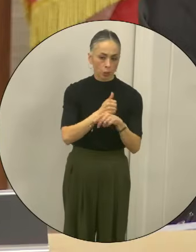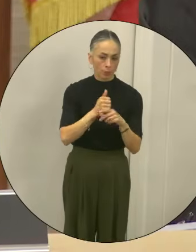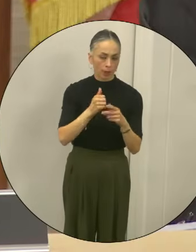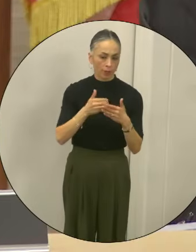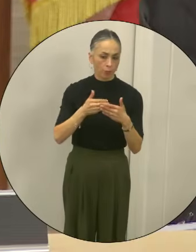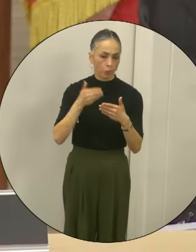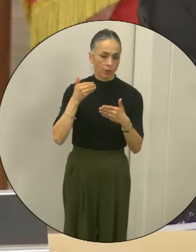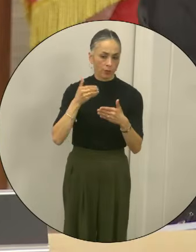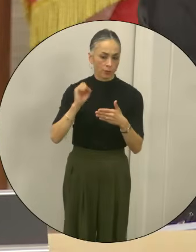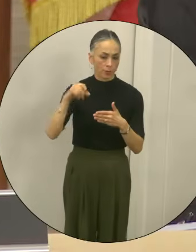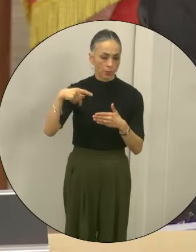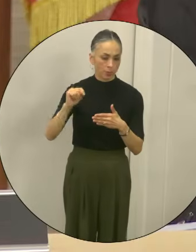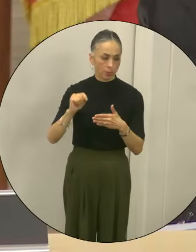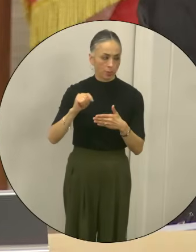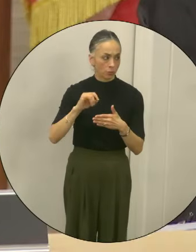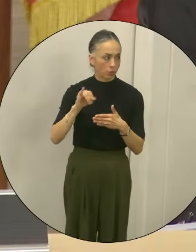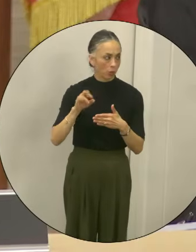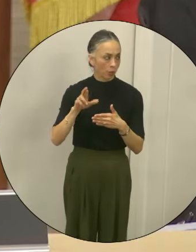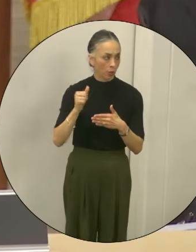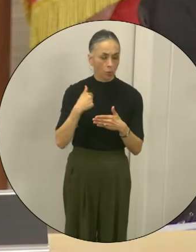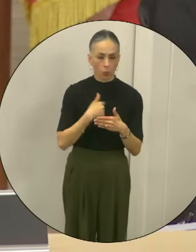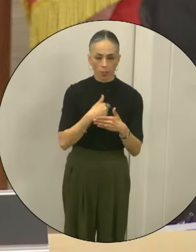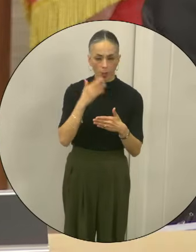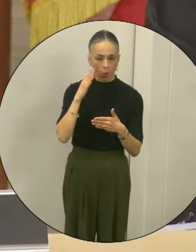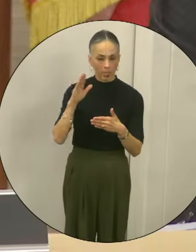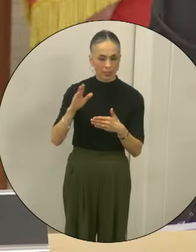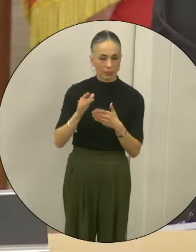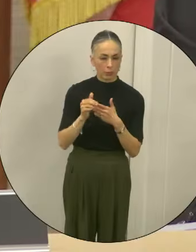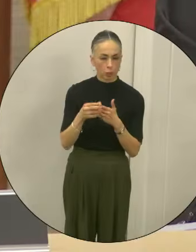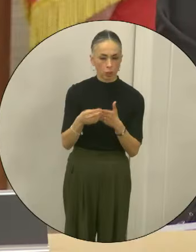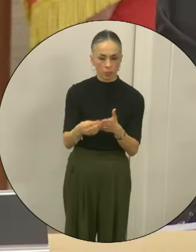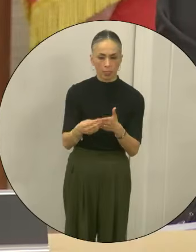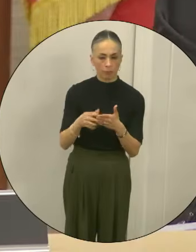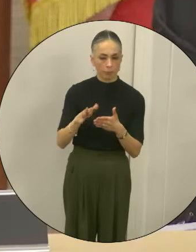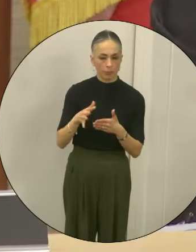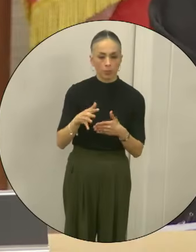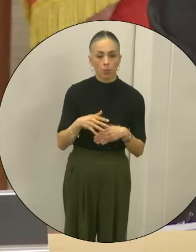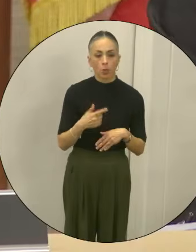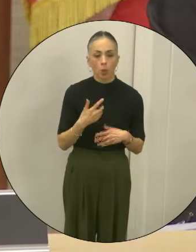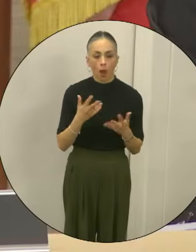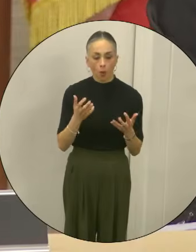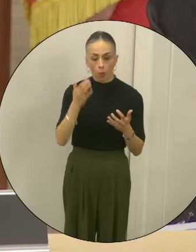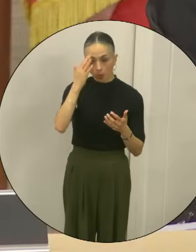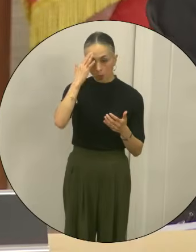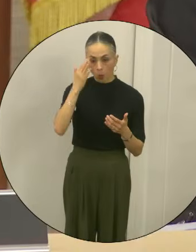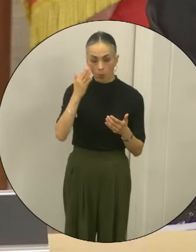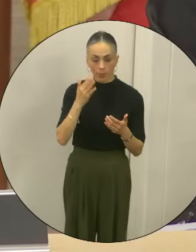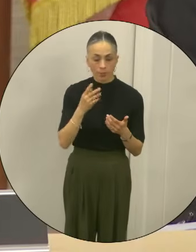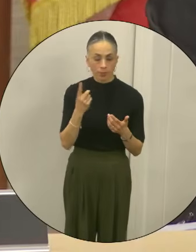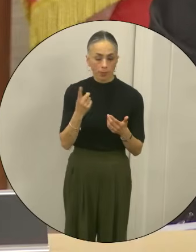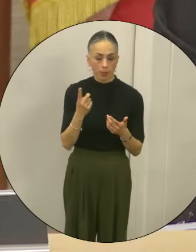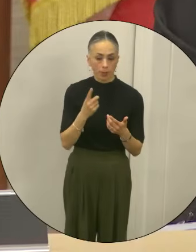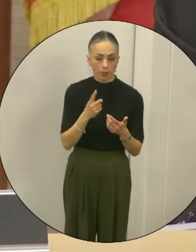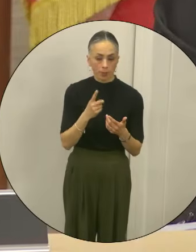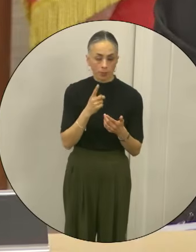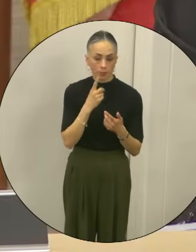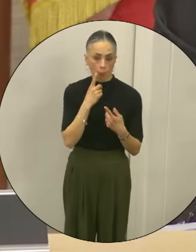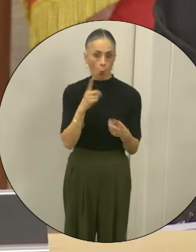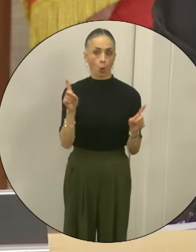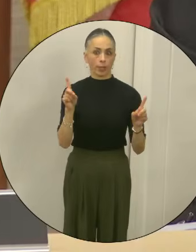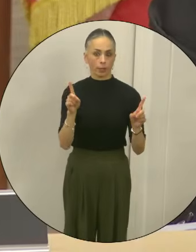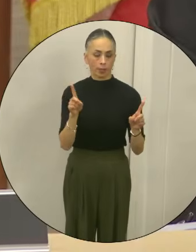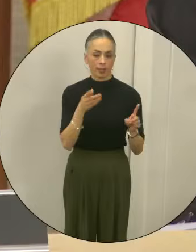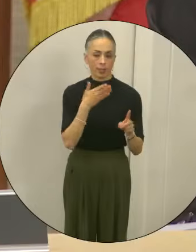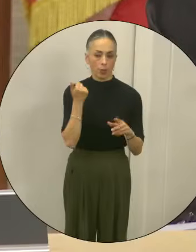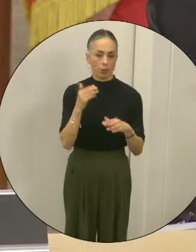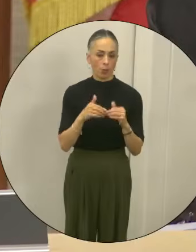and we all know how well he did with his leadership. So I want to know that this is actually something that's working and is better